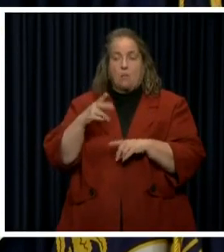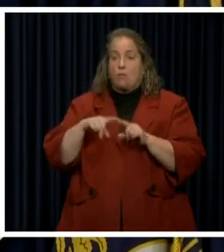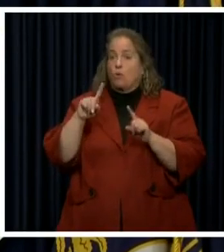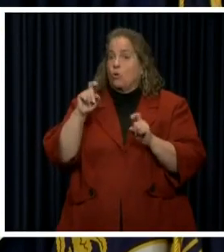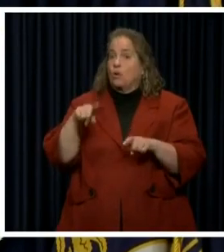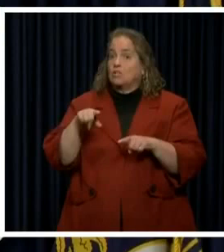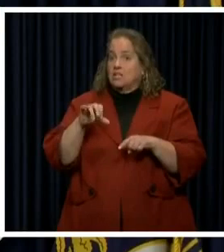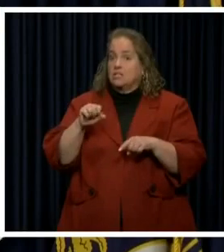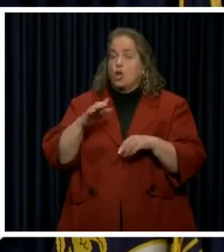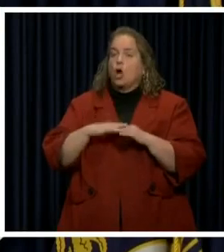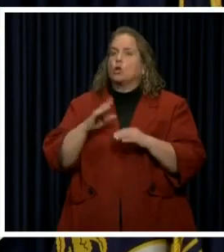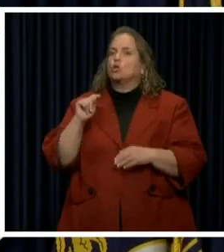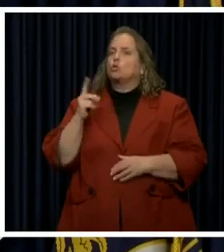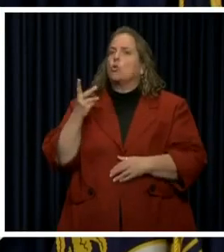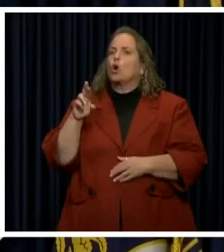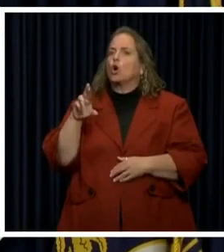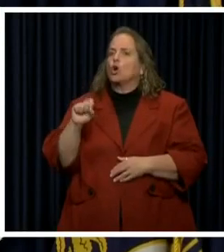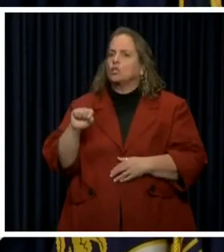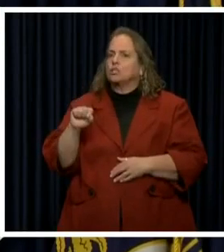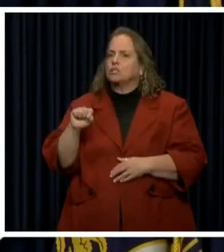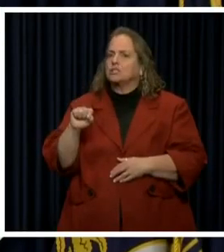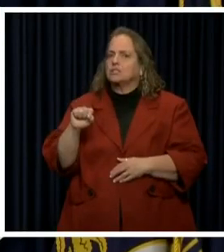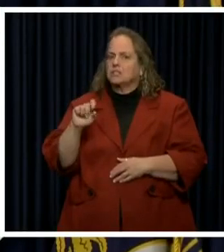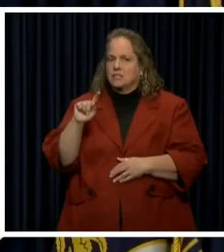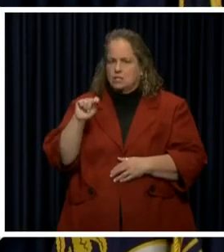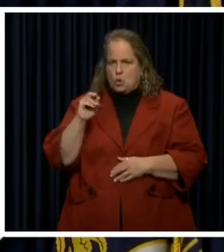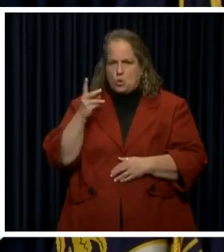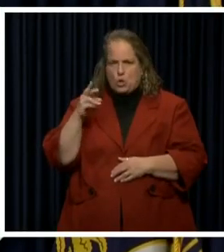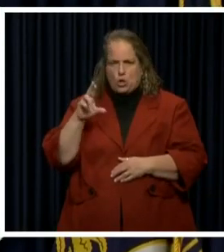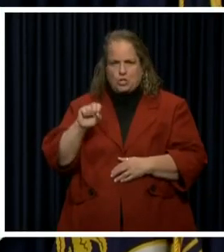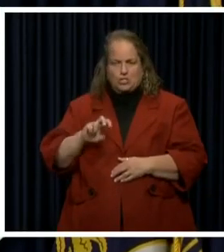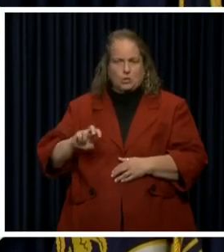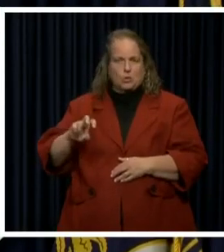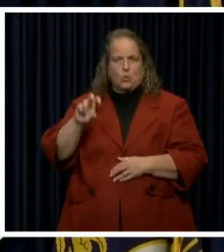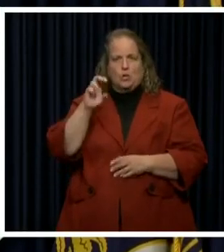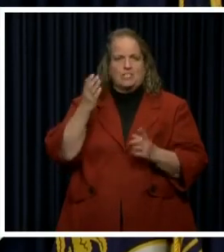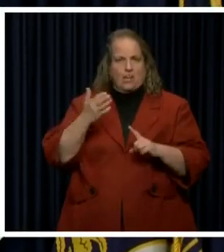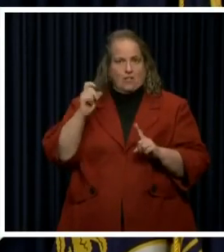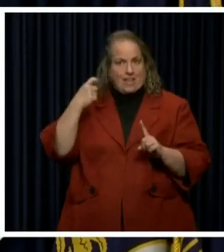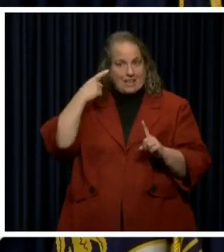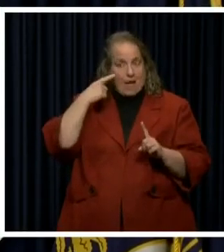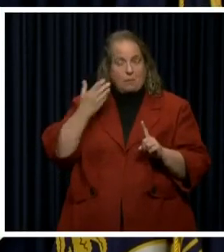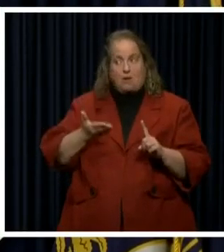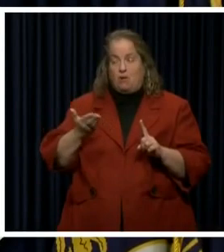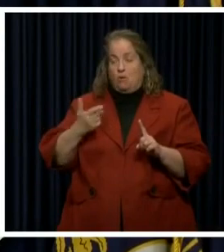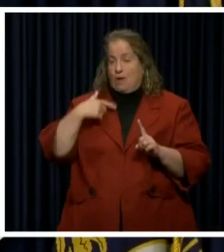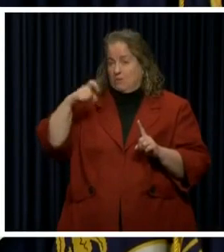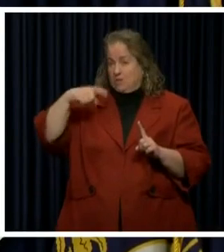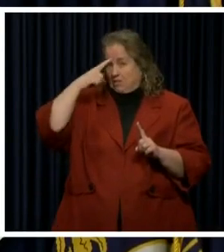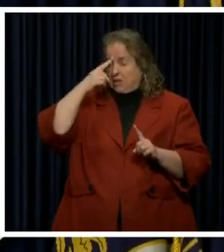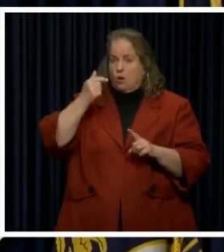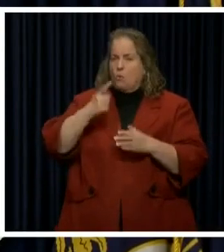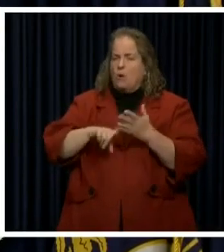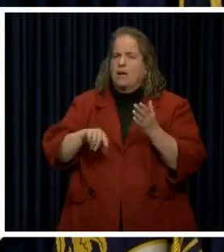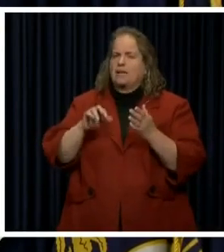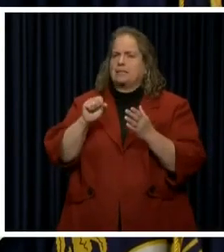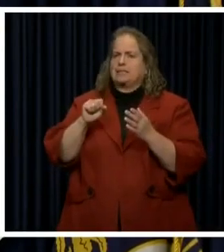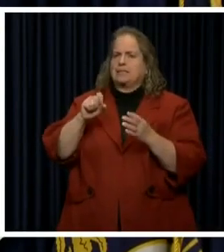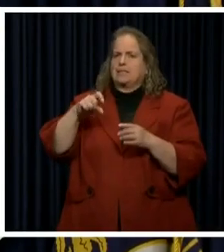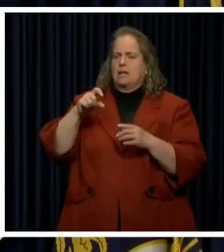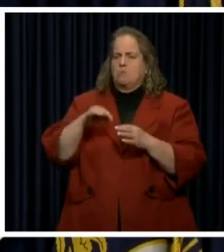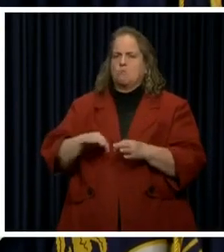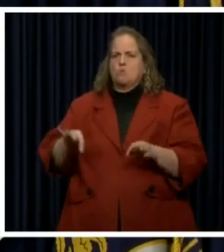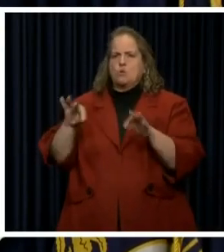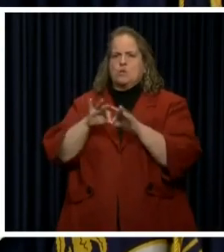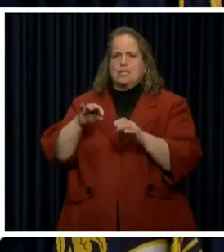question is on tours. And so we've really got to think about the necessity of everything as we work through